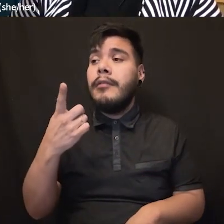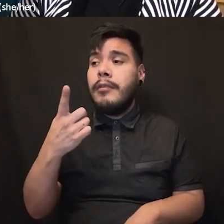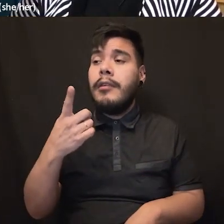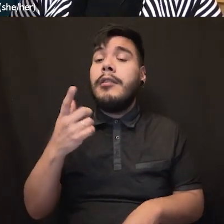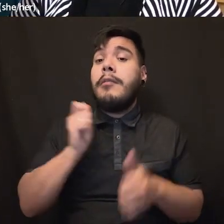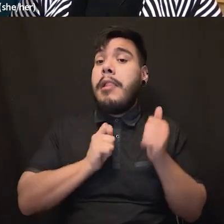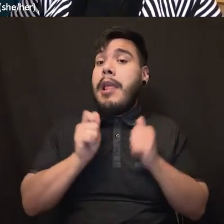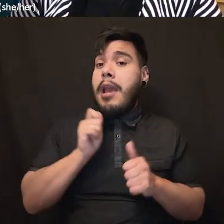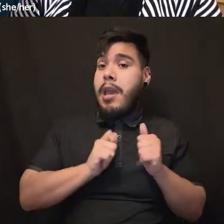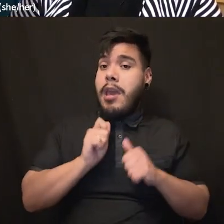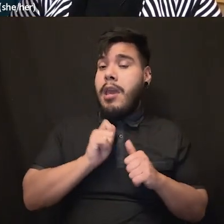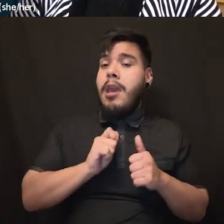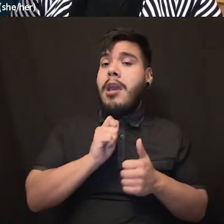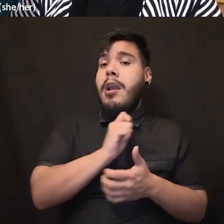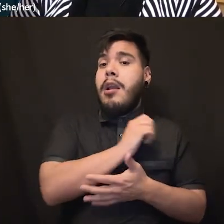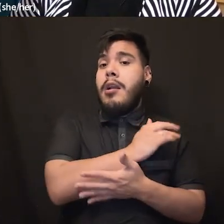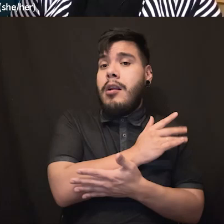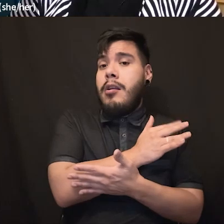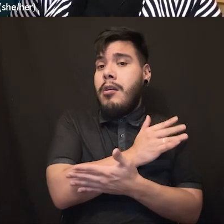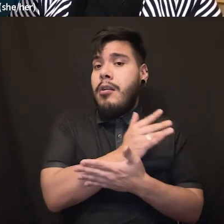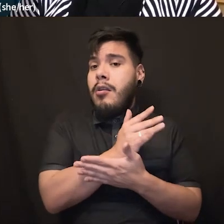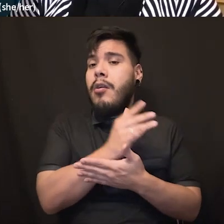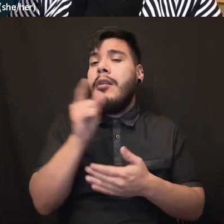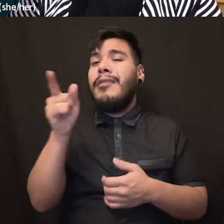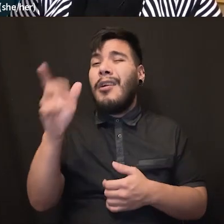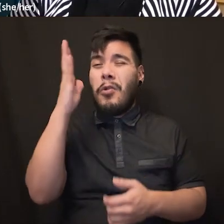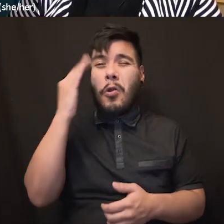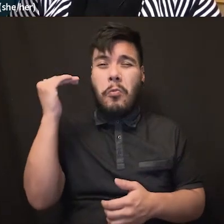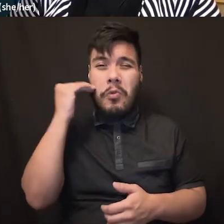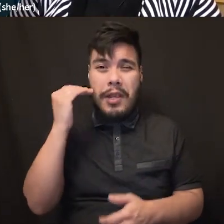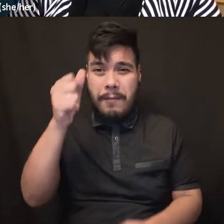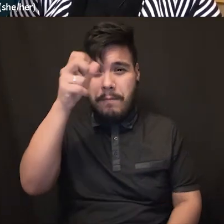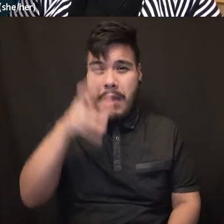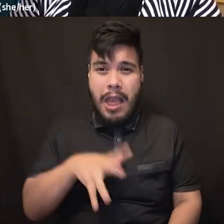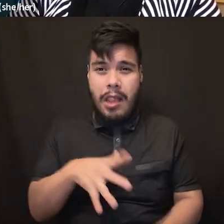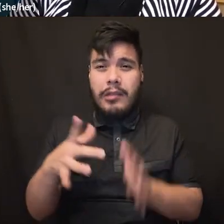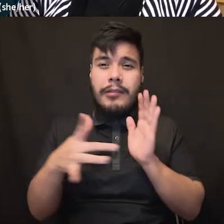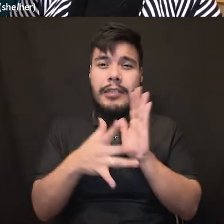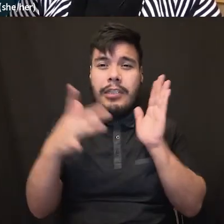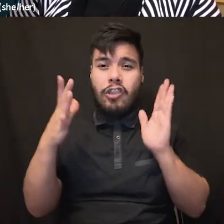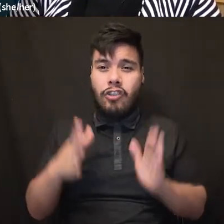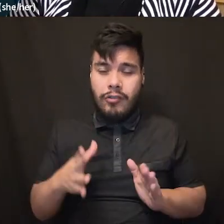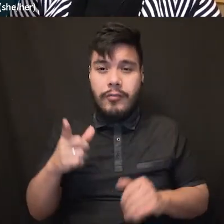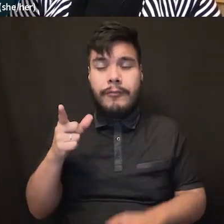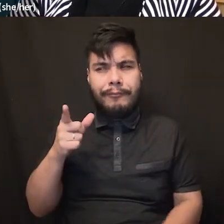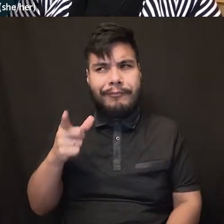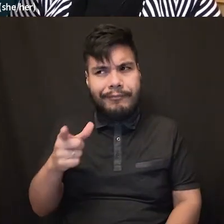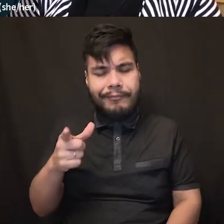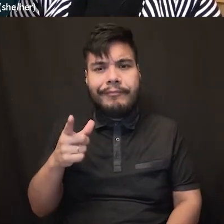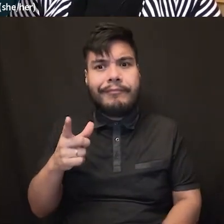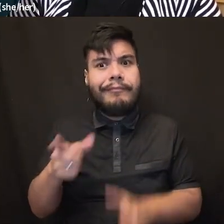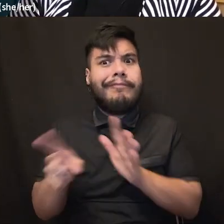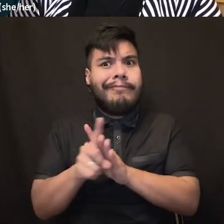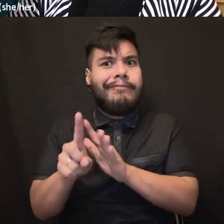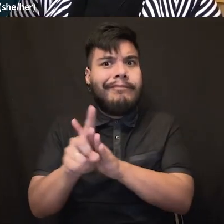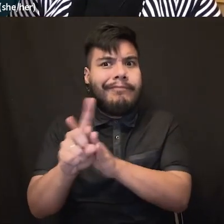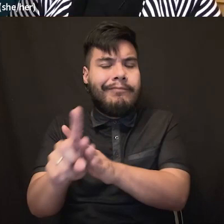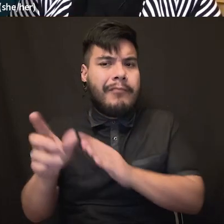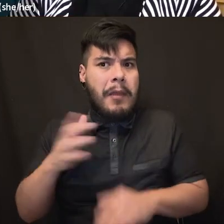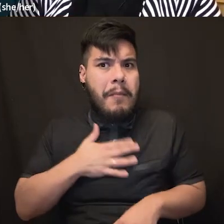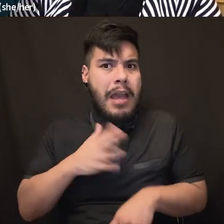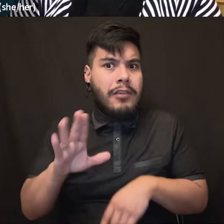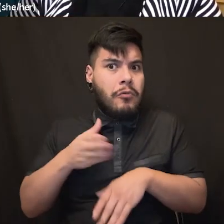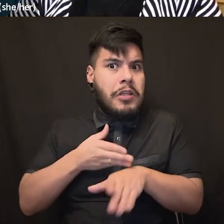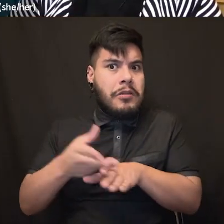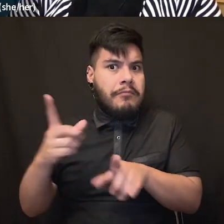character that was a, like, Korean nail technician. And that has actually come up multiple times in my career